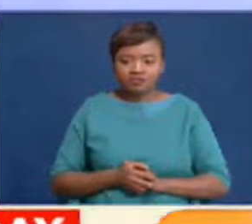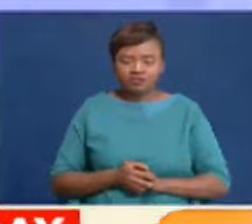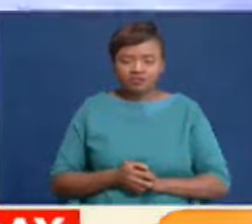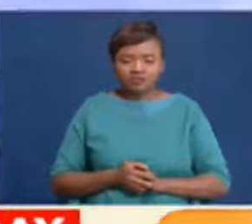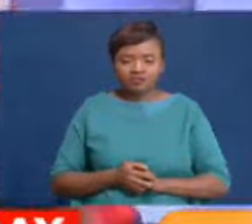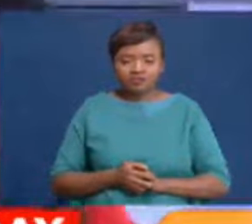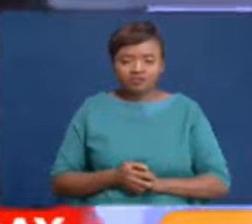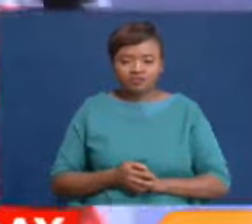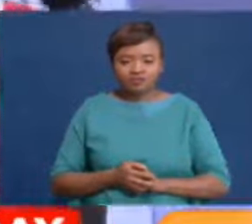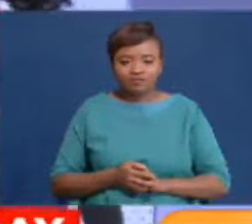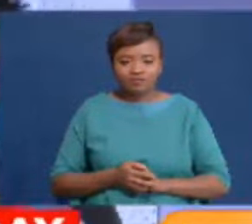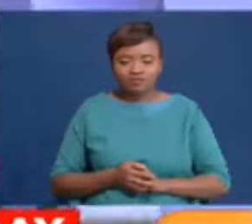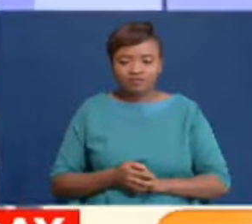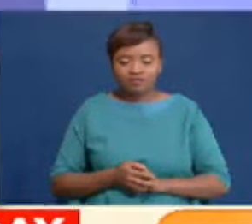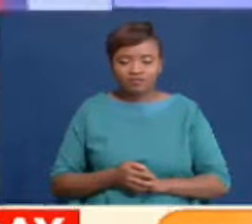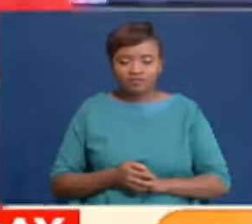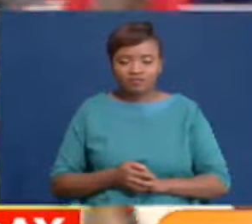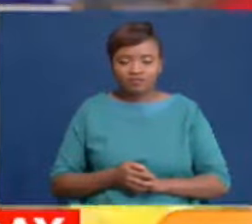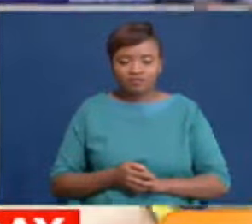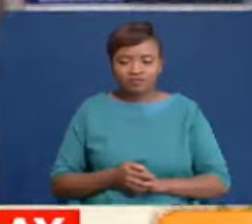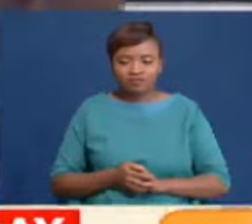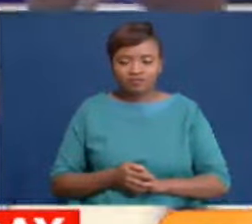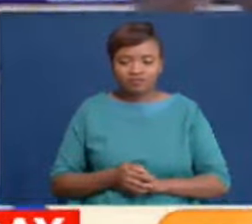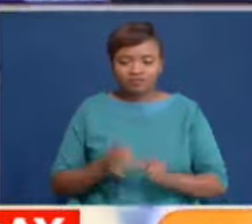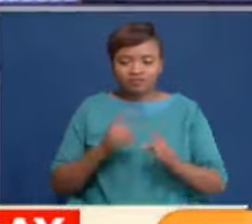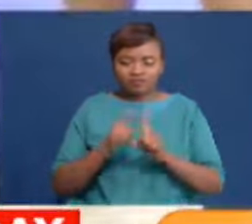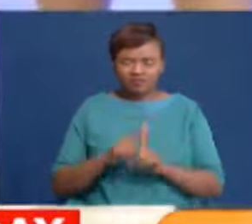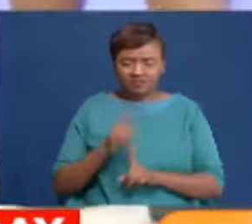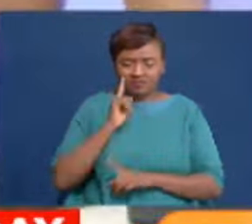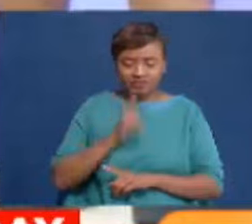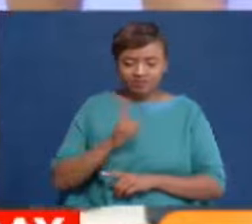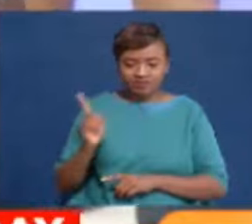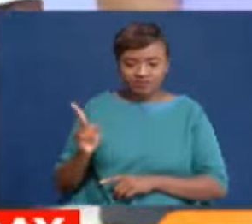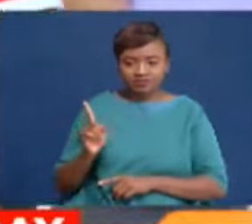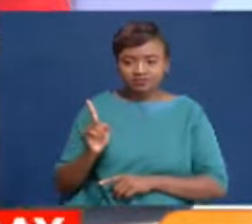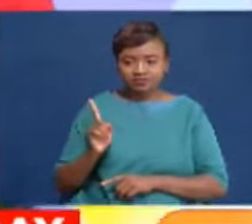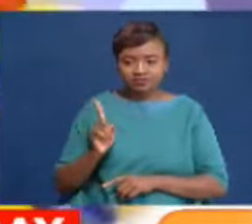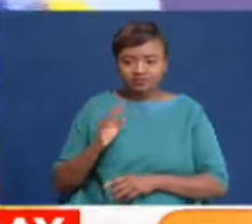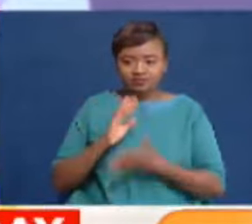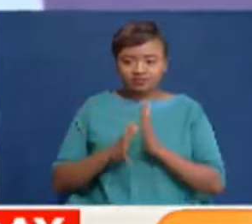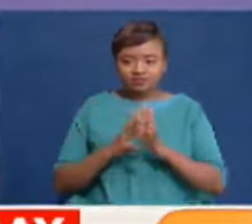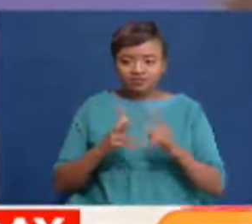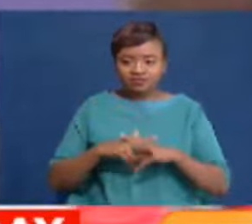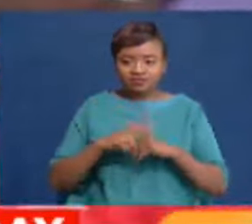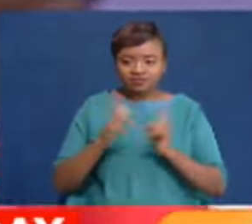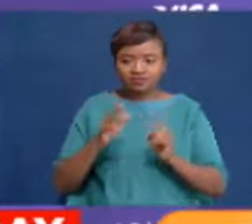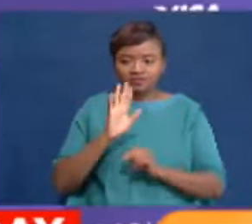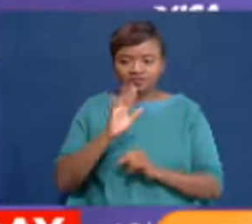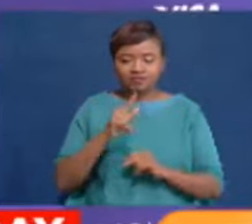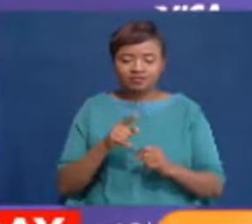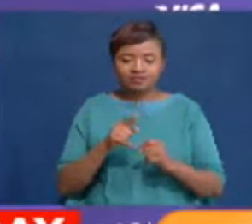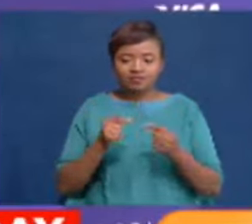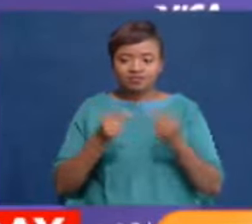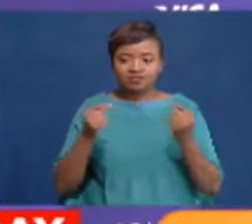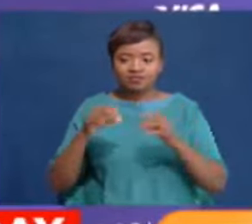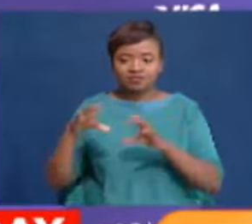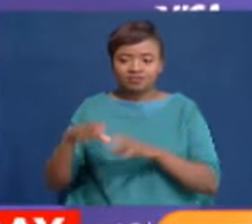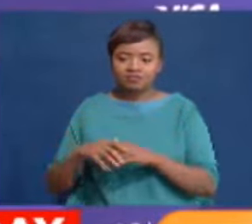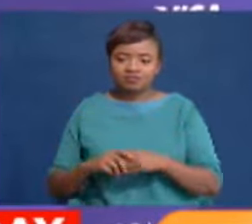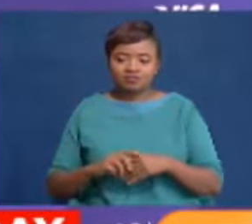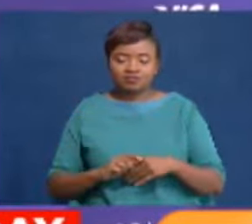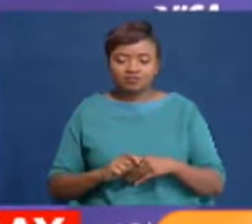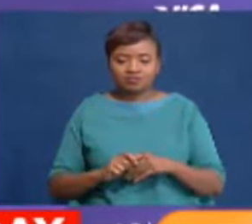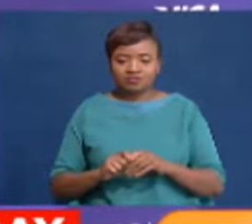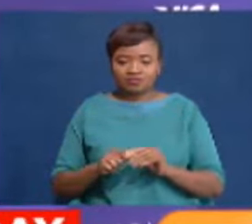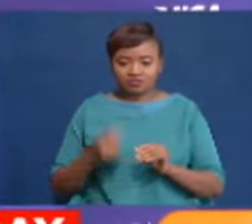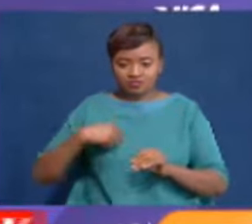The other concern is that the Malkia Strikers flee into the championship blind without studying the opponents. We haven't watched other teams